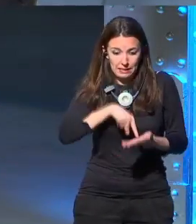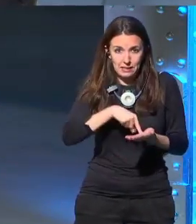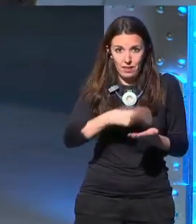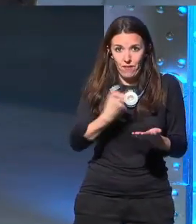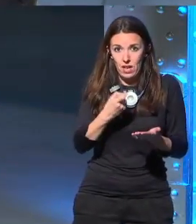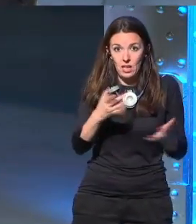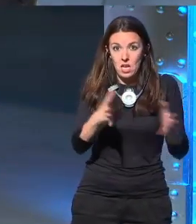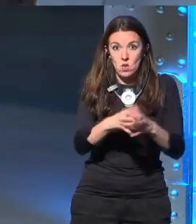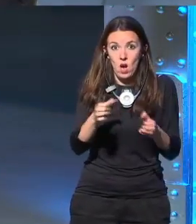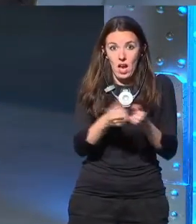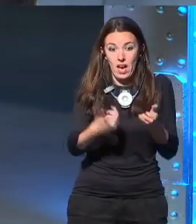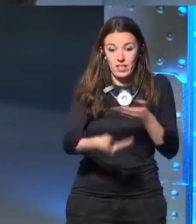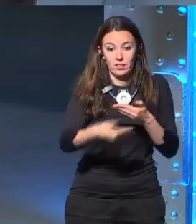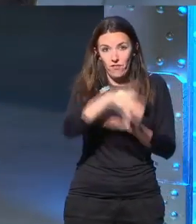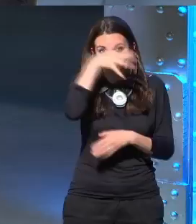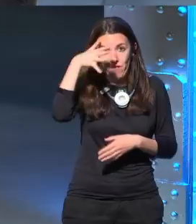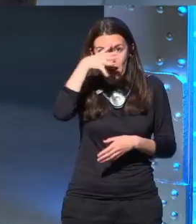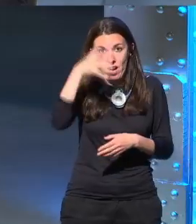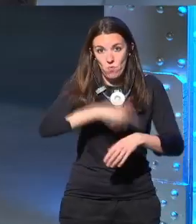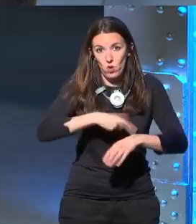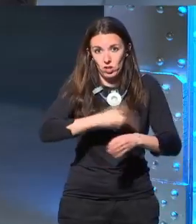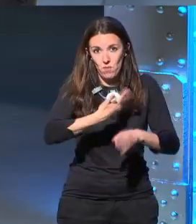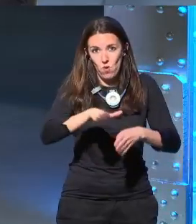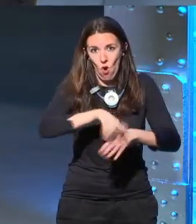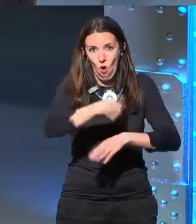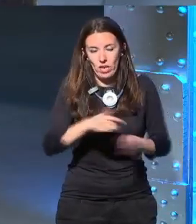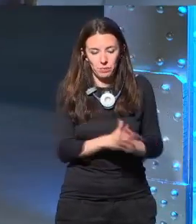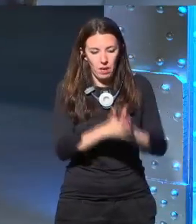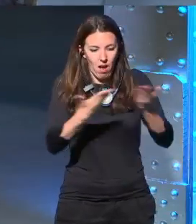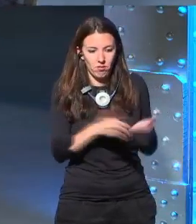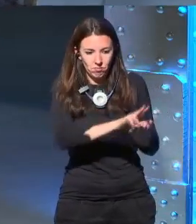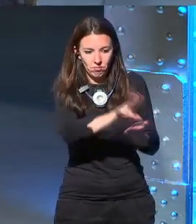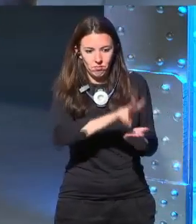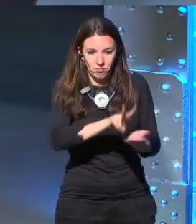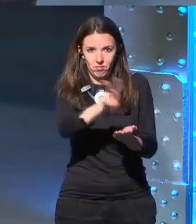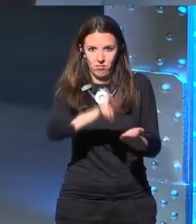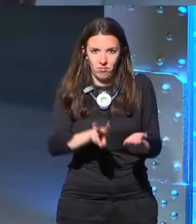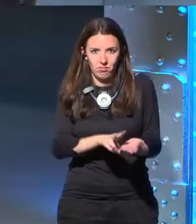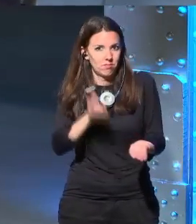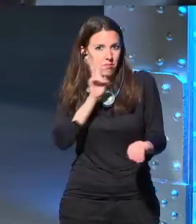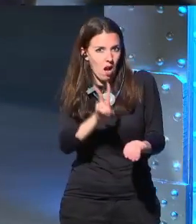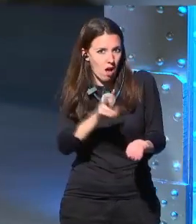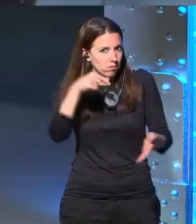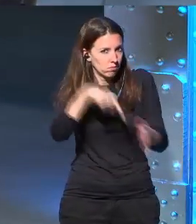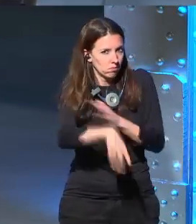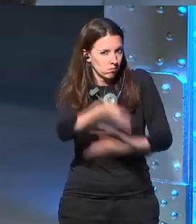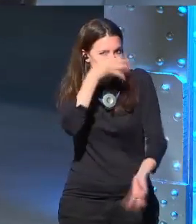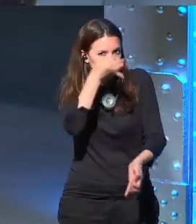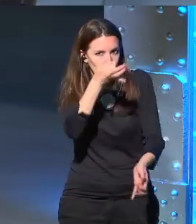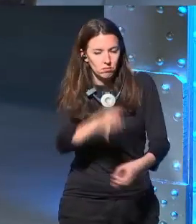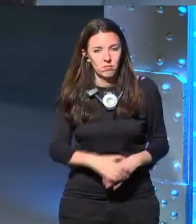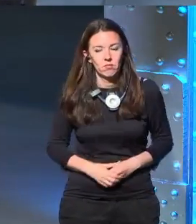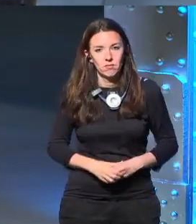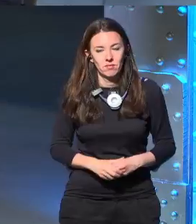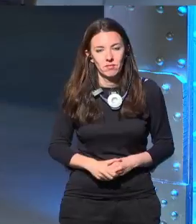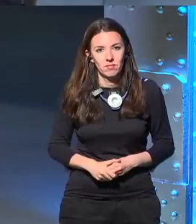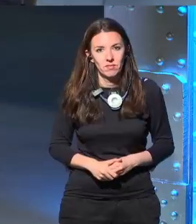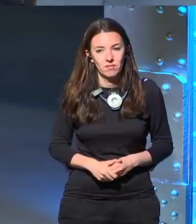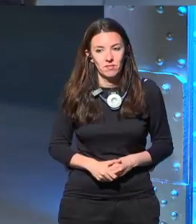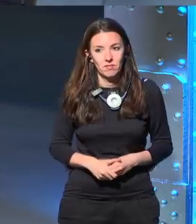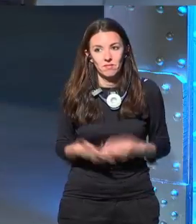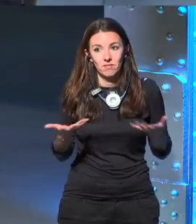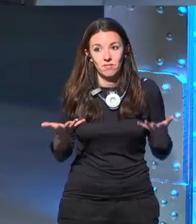and have many hours to go through it. But listening to your talk, escuchando su presentación. But